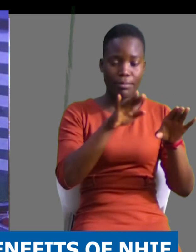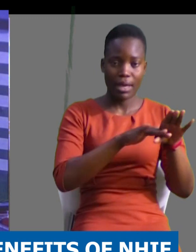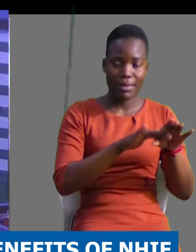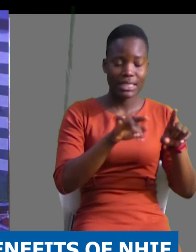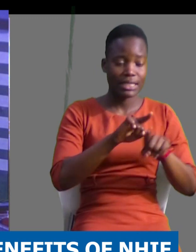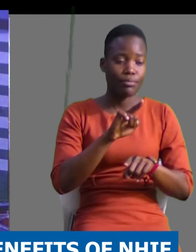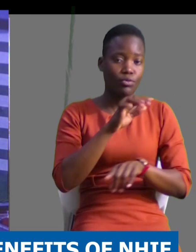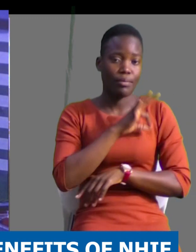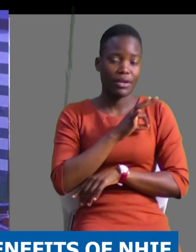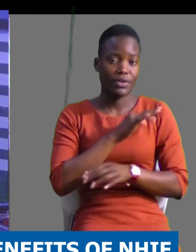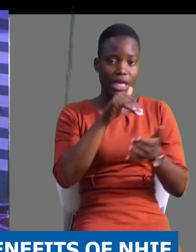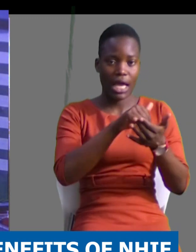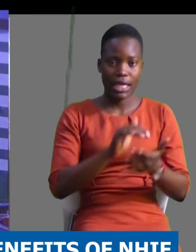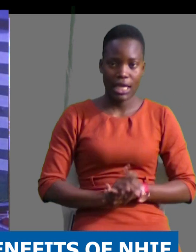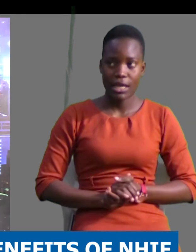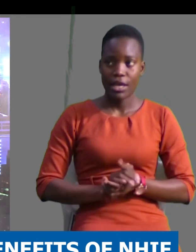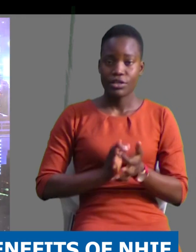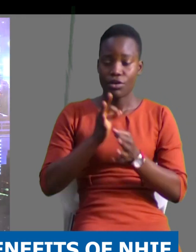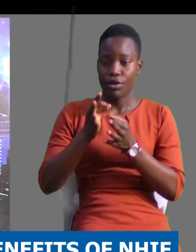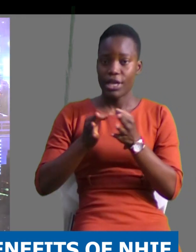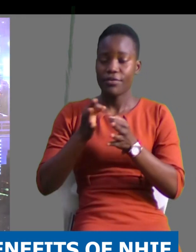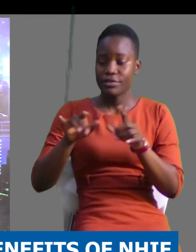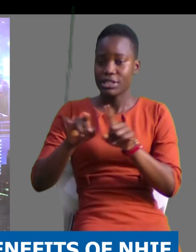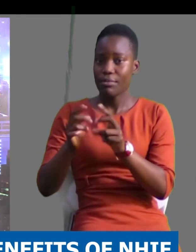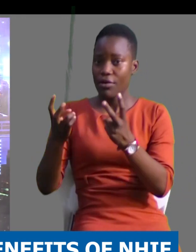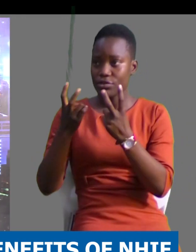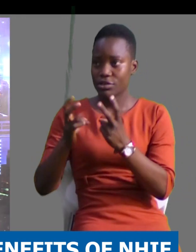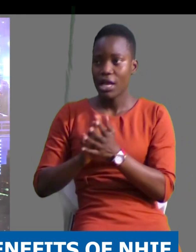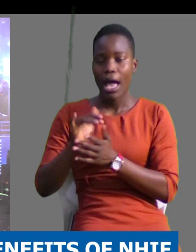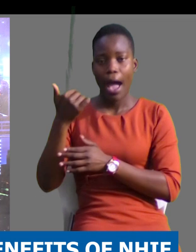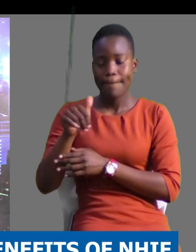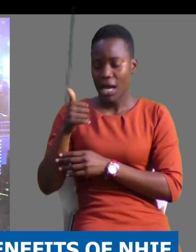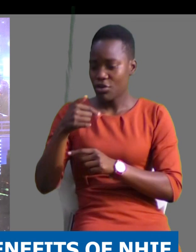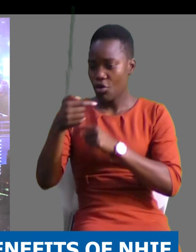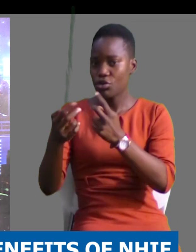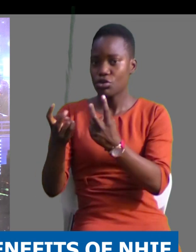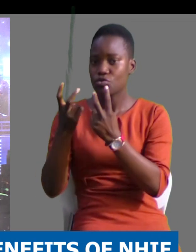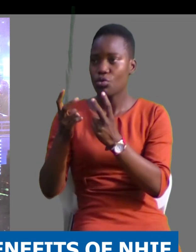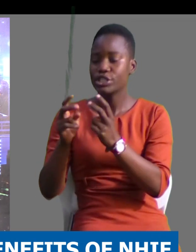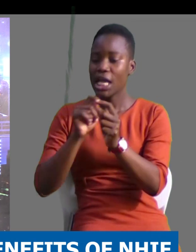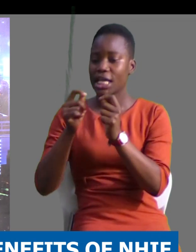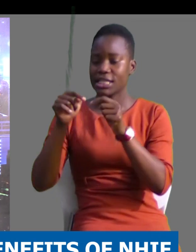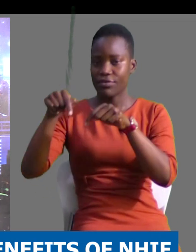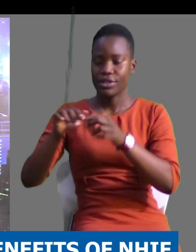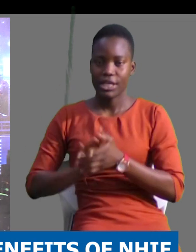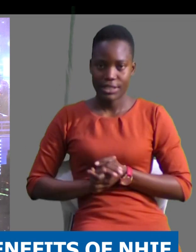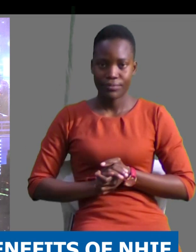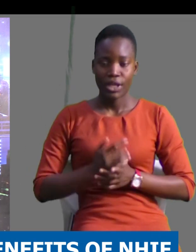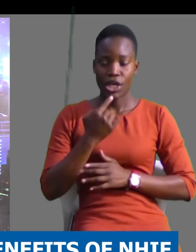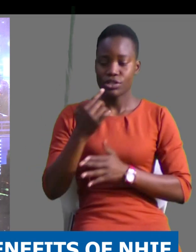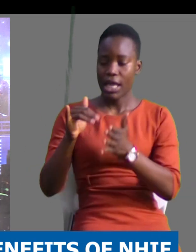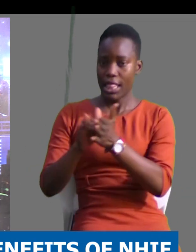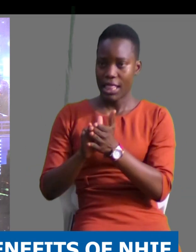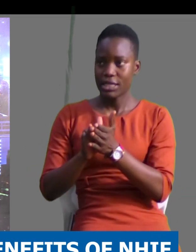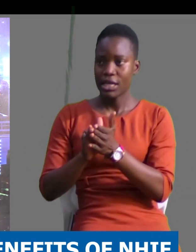and how to benefit again. Yeah. Yes. Definitely. If I was also watching, I should definitely stick through this whole interview.